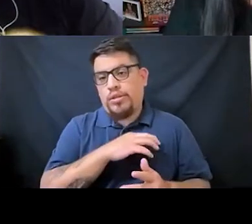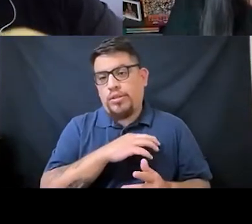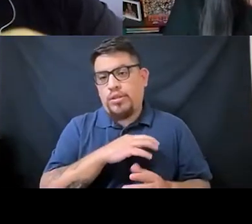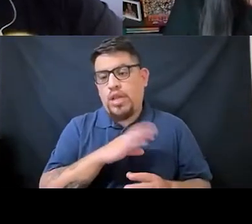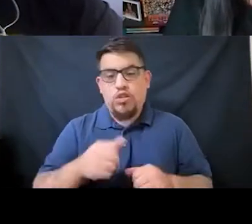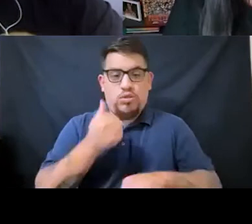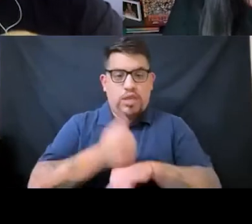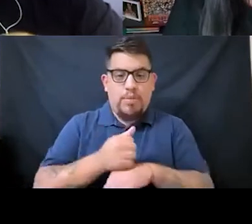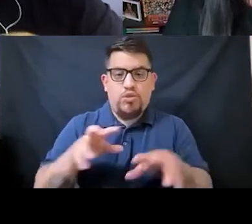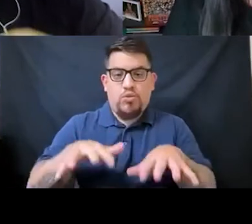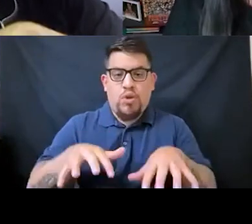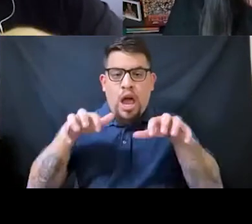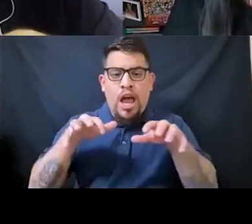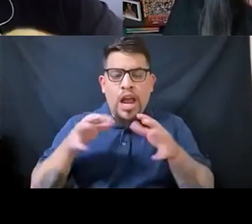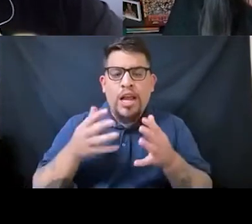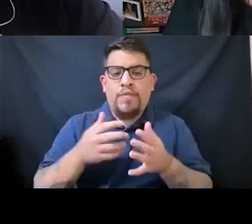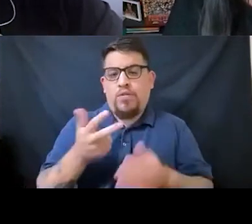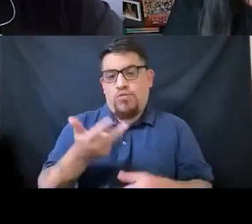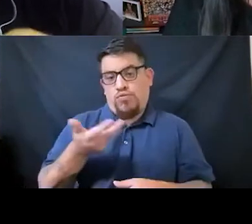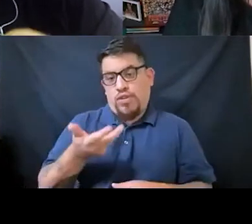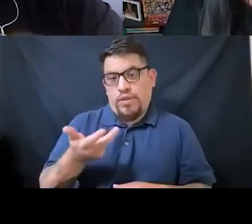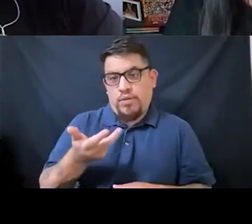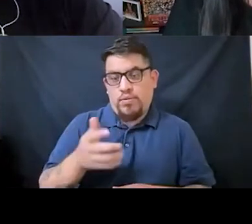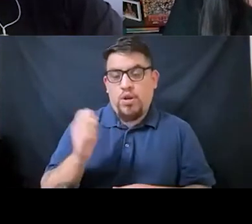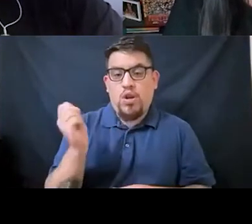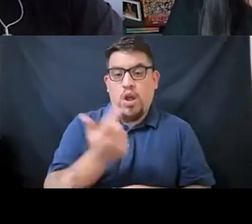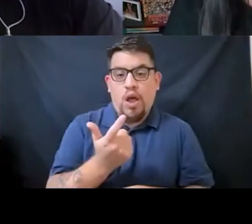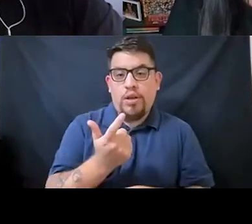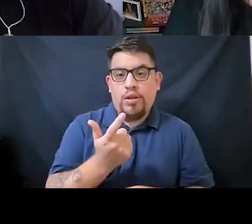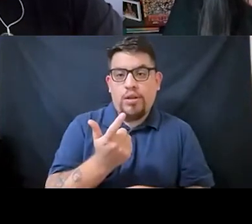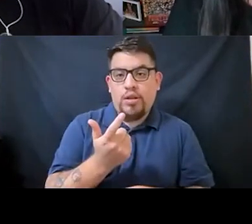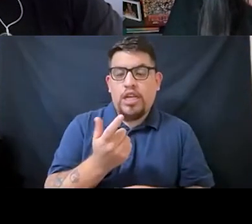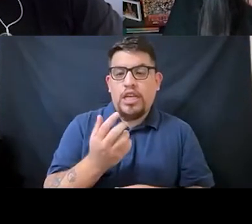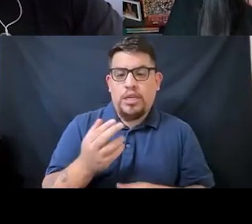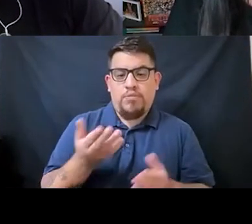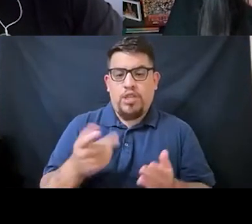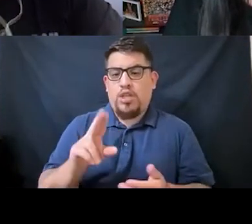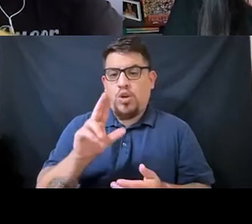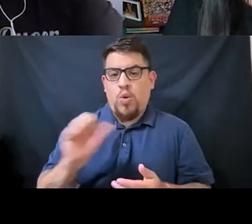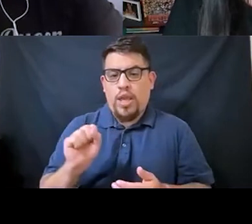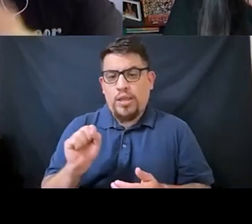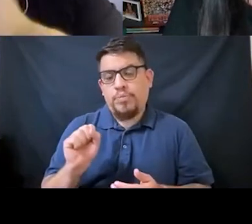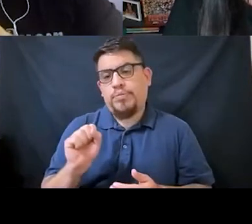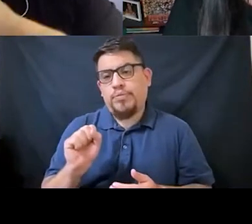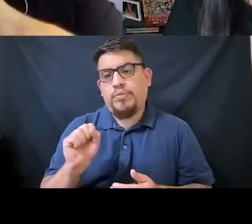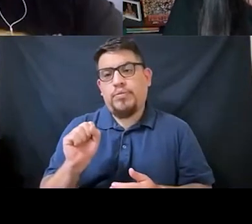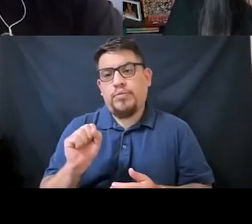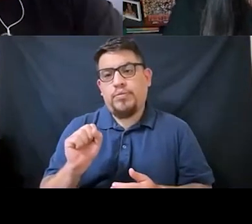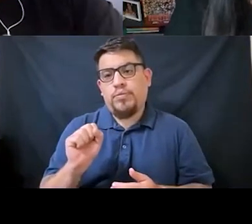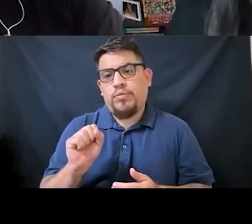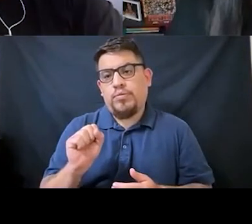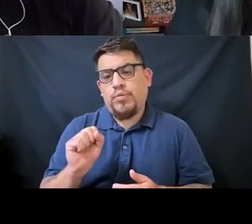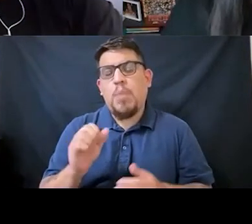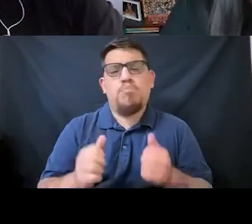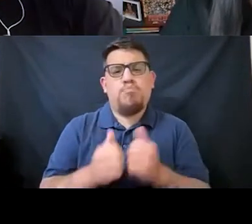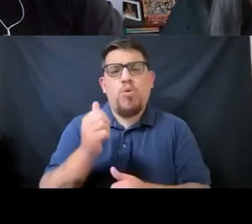established audiences for the three of us are all based in the United States. So I think that's where most of